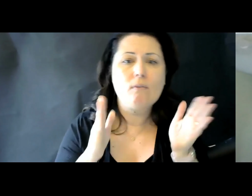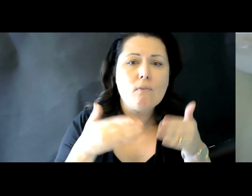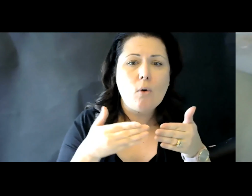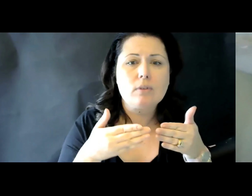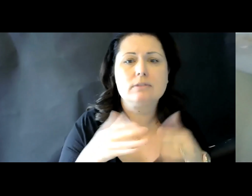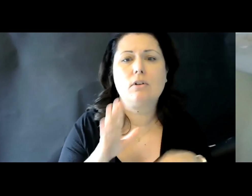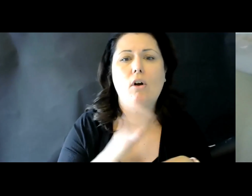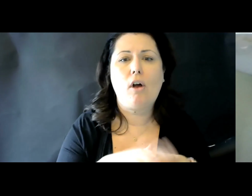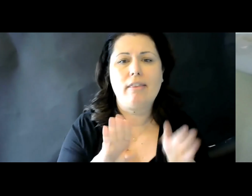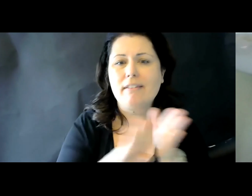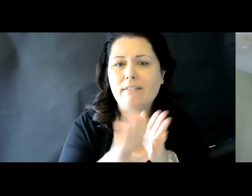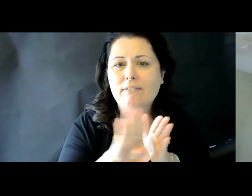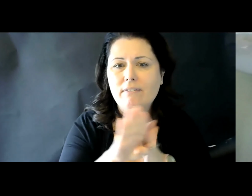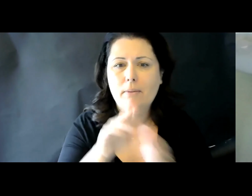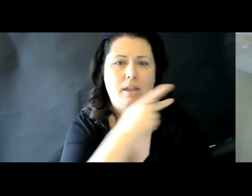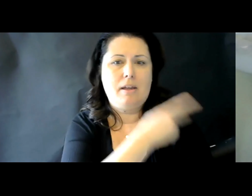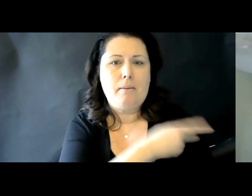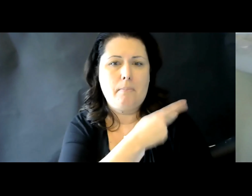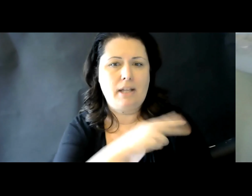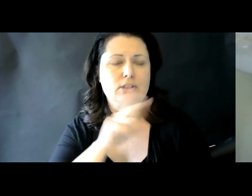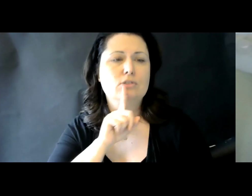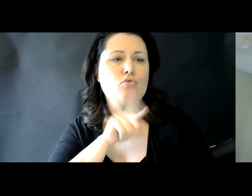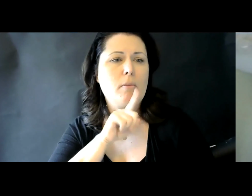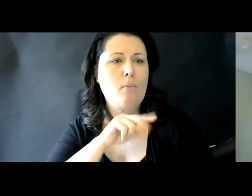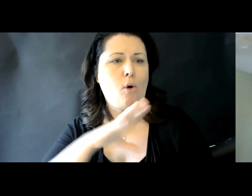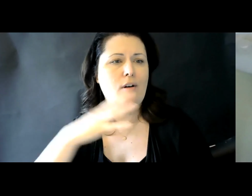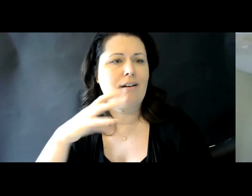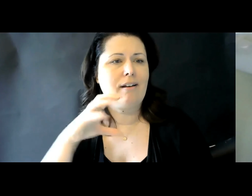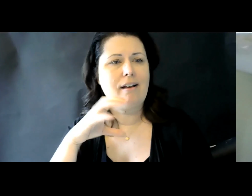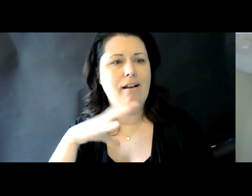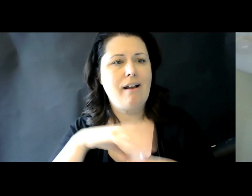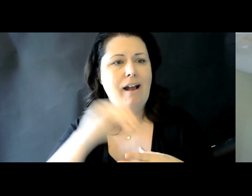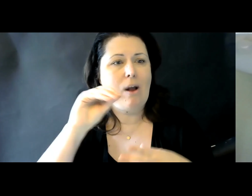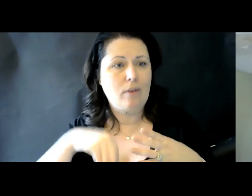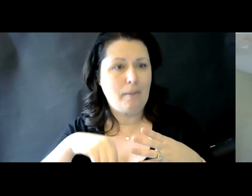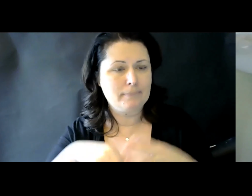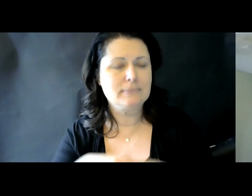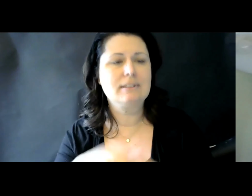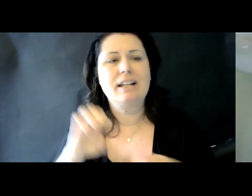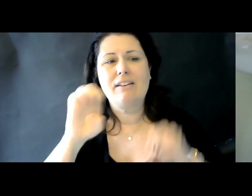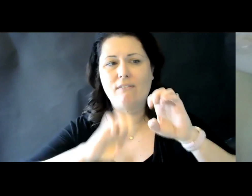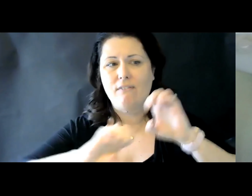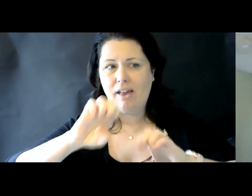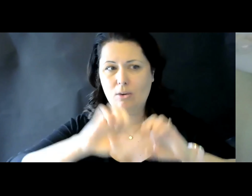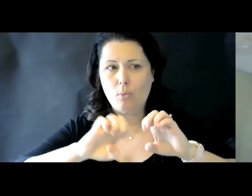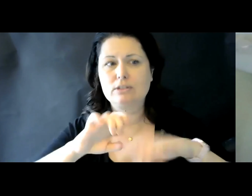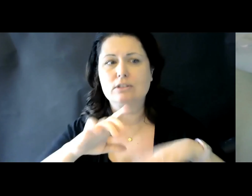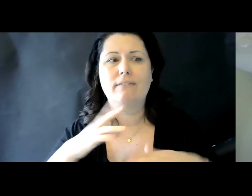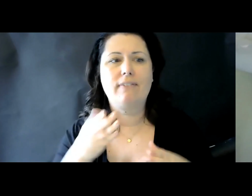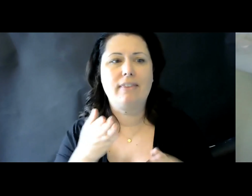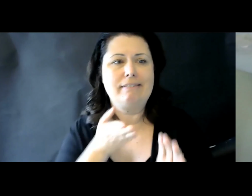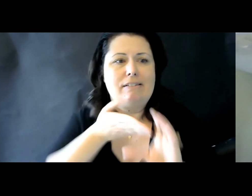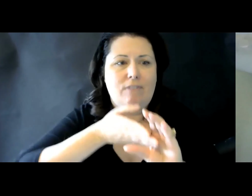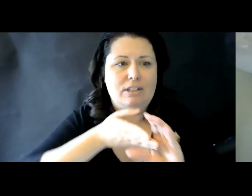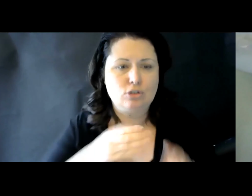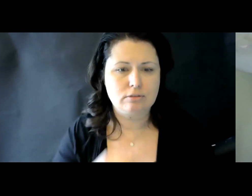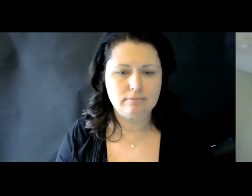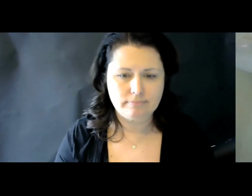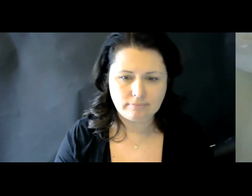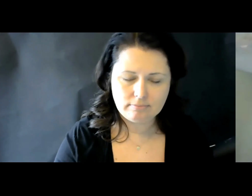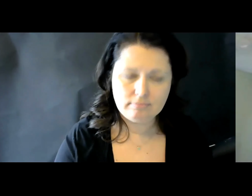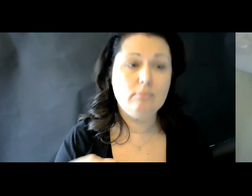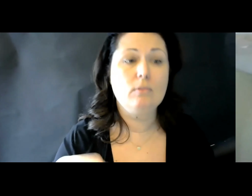are the development of patient-reported outcome measures within the addictions and the evaluation of recovery-oriented interventions, which is, of course, what we